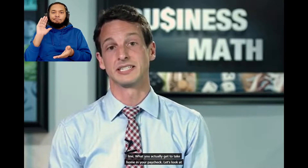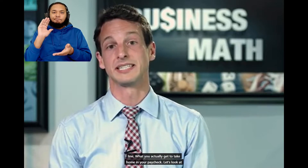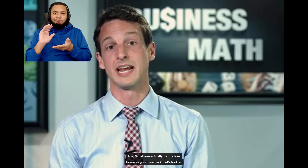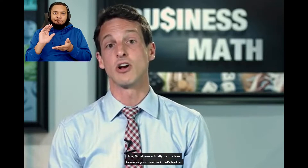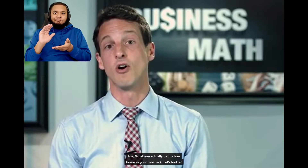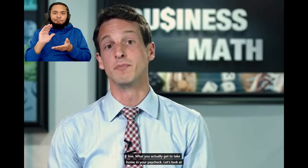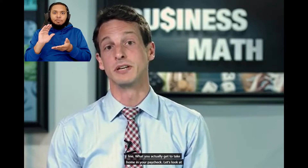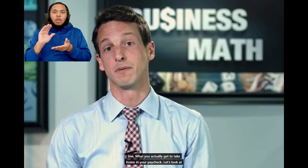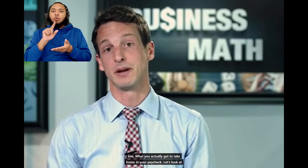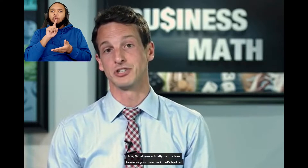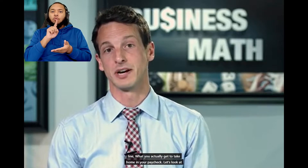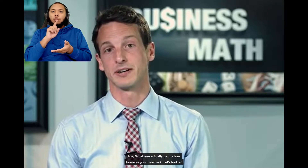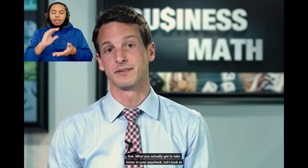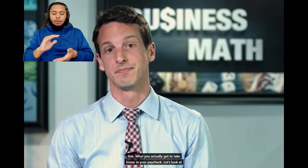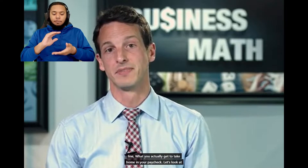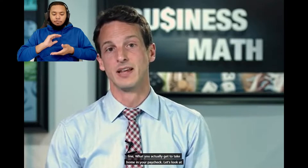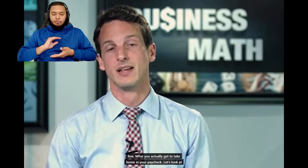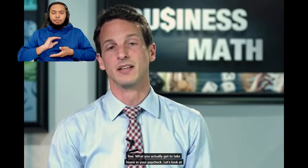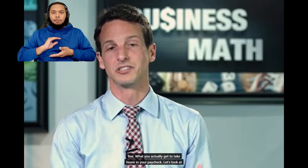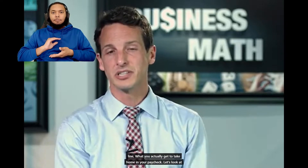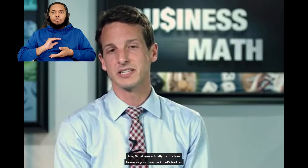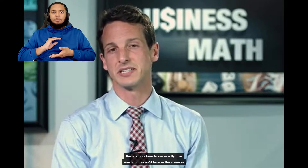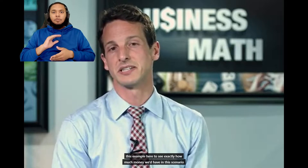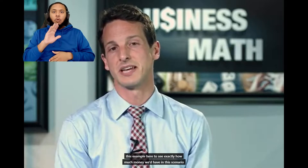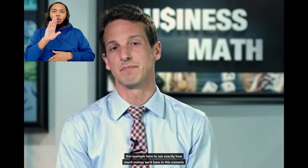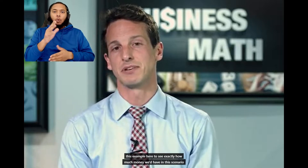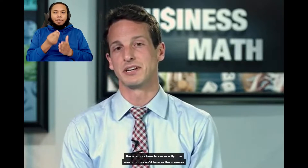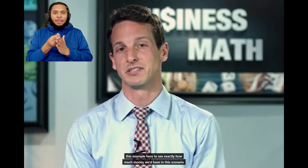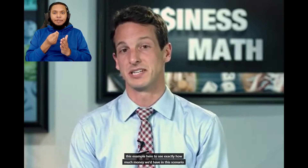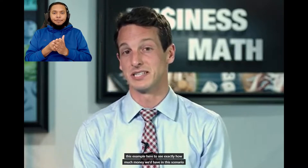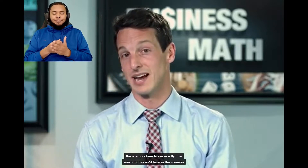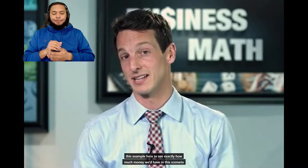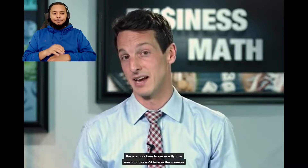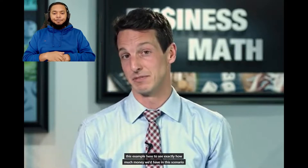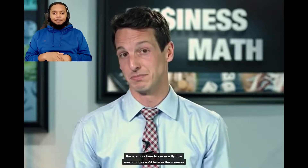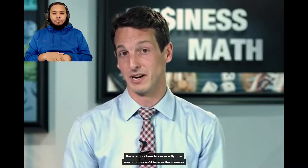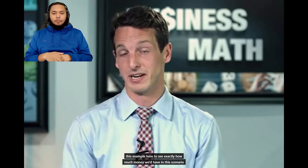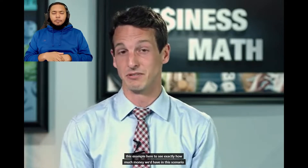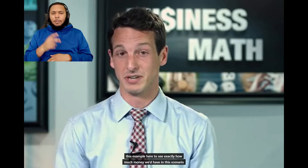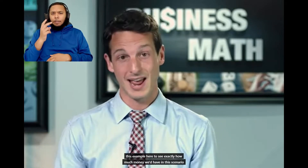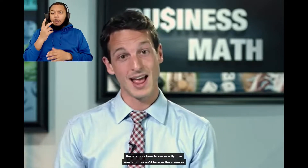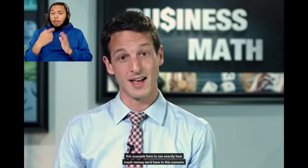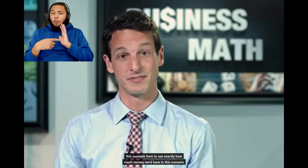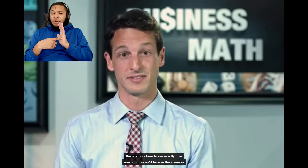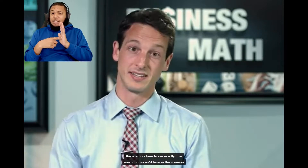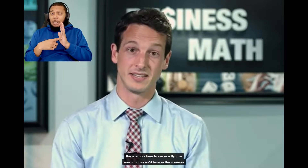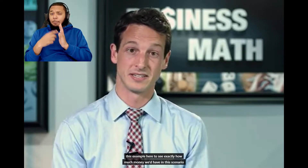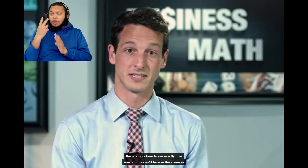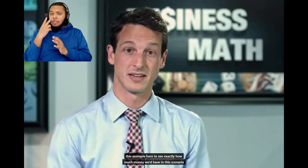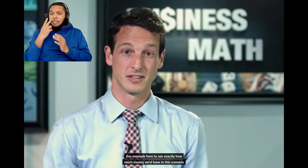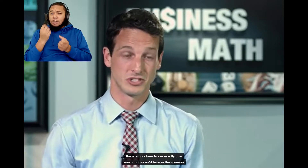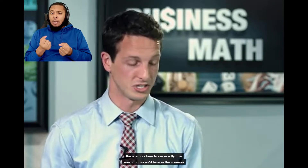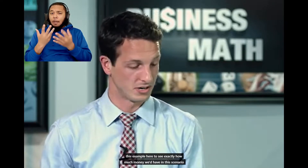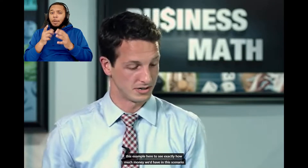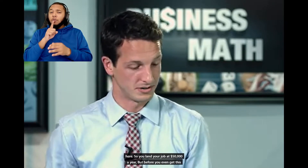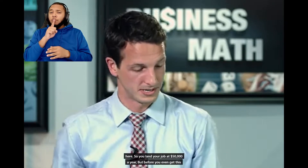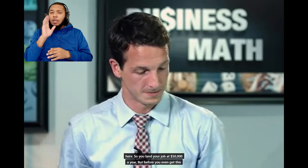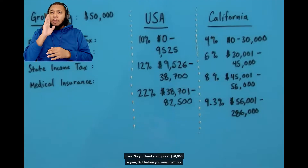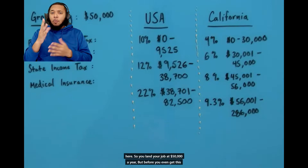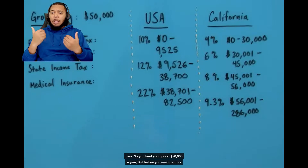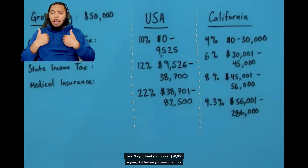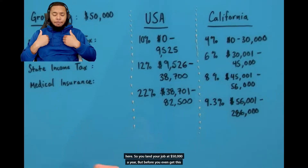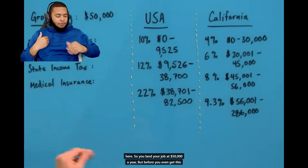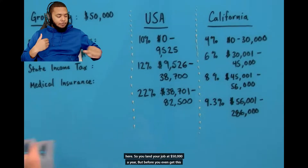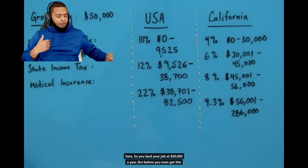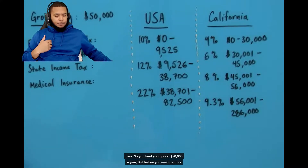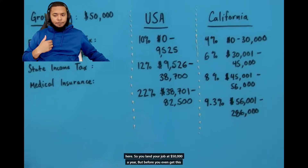actually get to take home in your paycheck. Let's look at this example here to see exactly how much money we'd have in this scenario here.